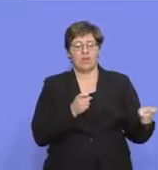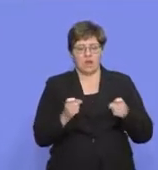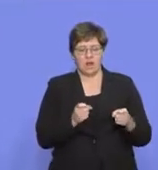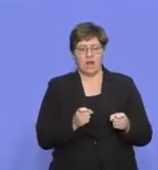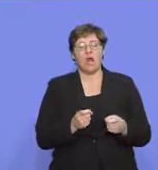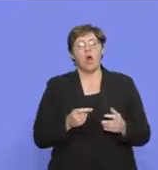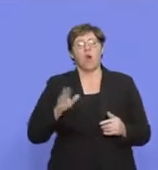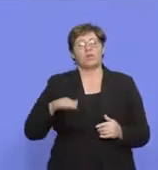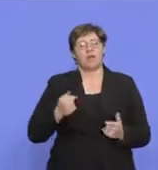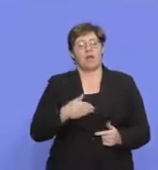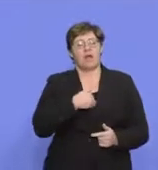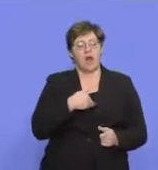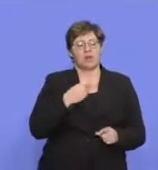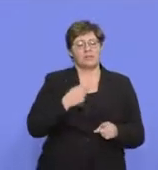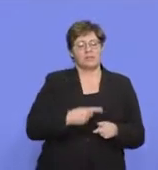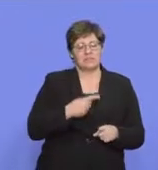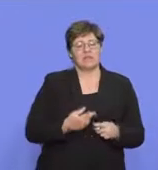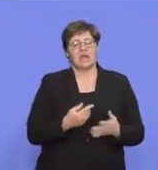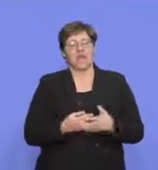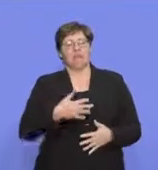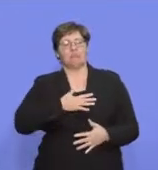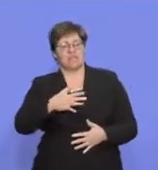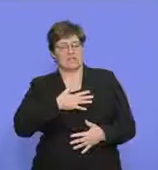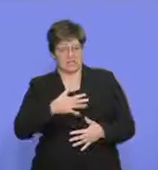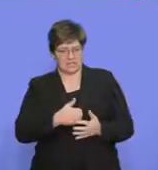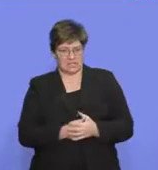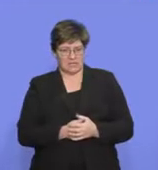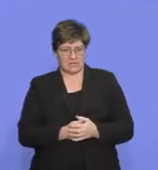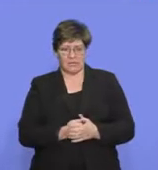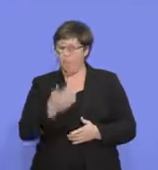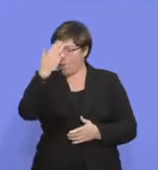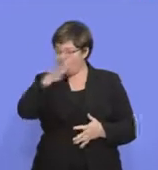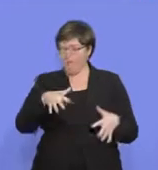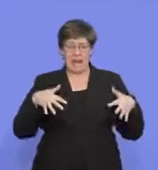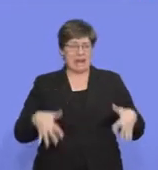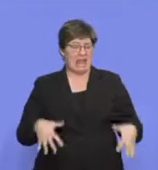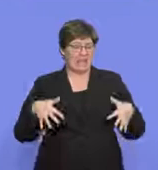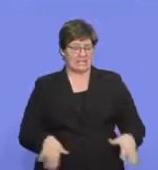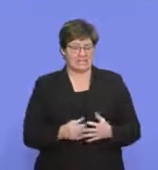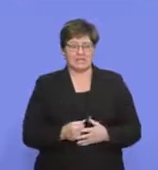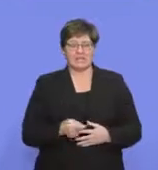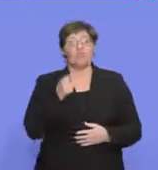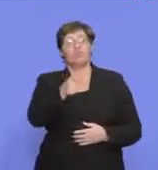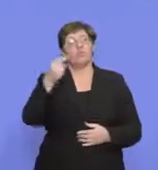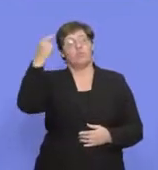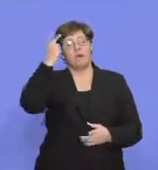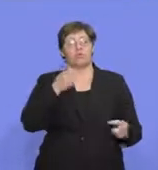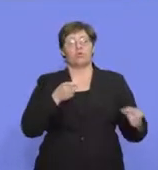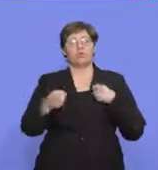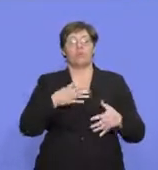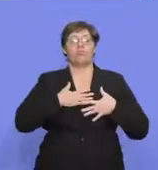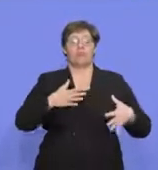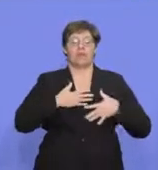like heartbeat and breathing. I know a lot of lazy people out there. Imagine if you had to now control your own breathing and your